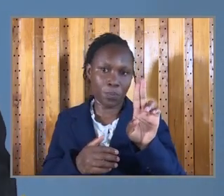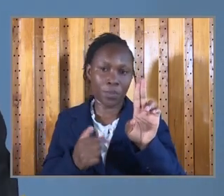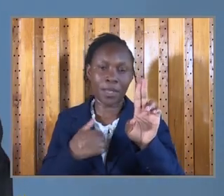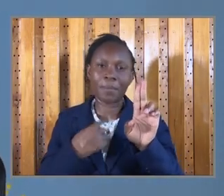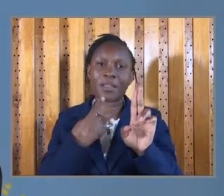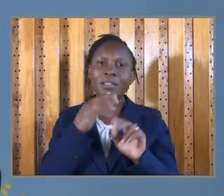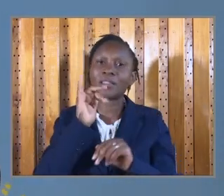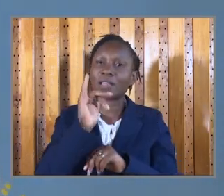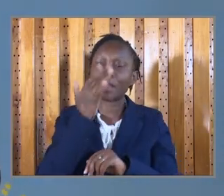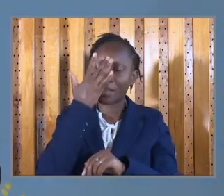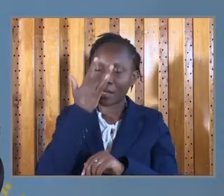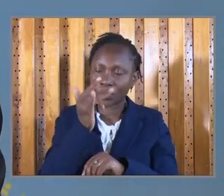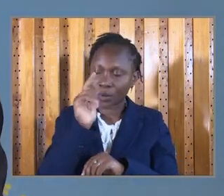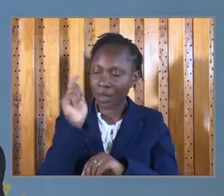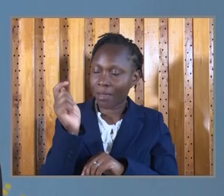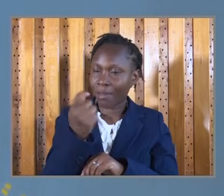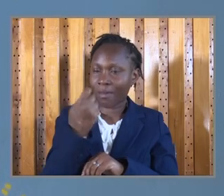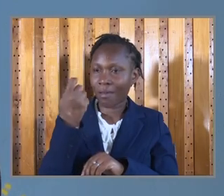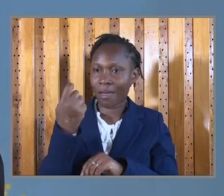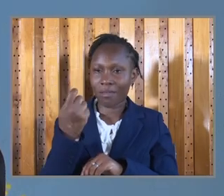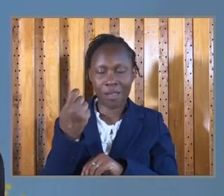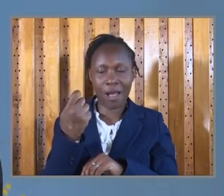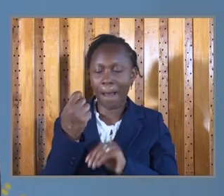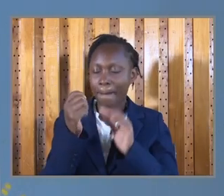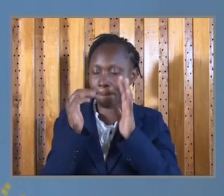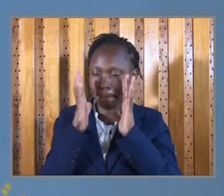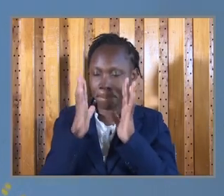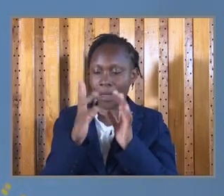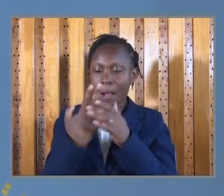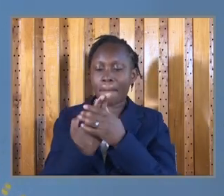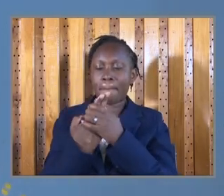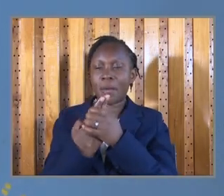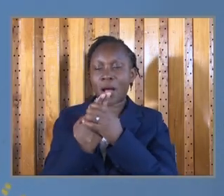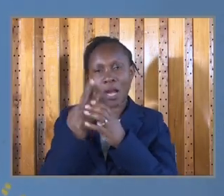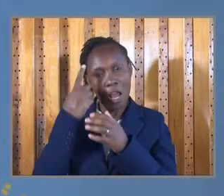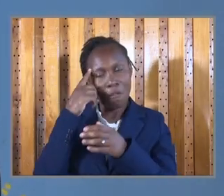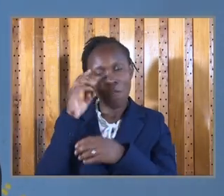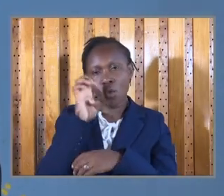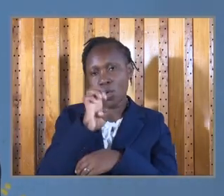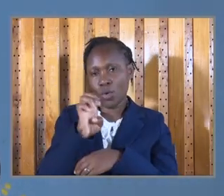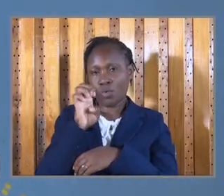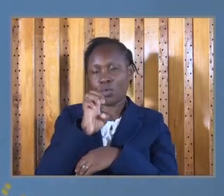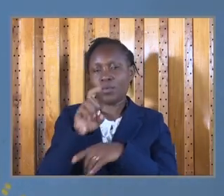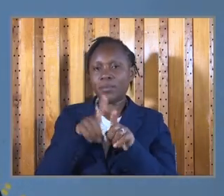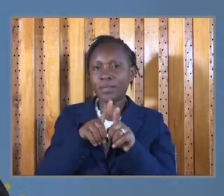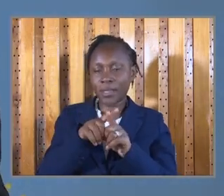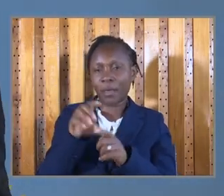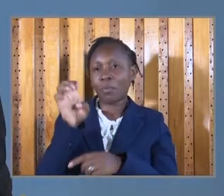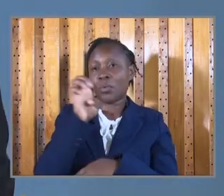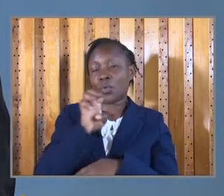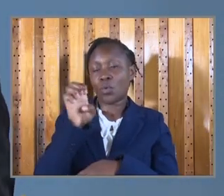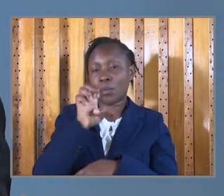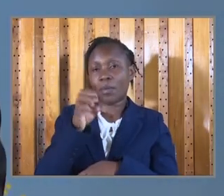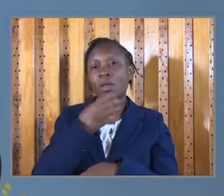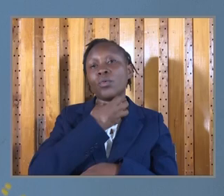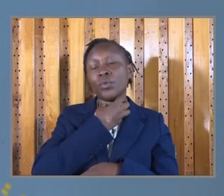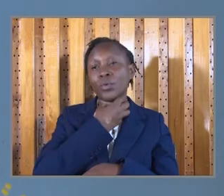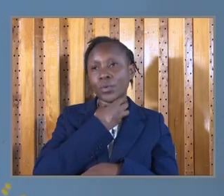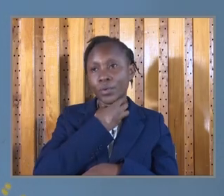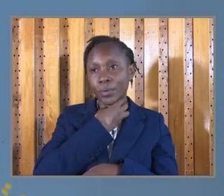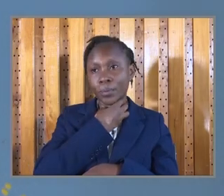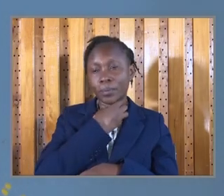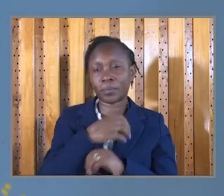because Kenya is a key partner for Europe and for the European Union. Frankly speaking, in many